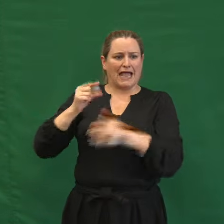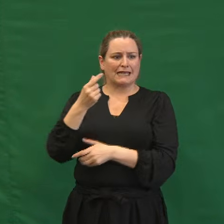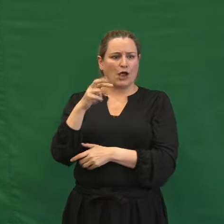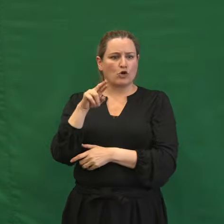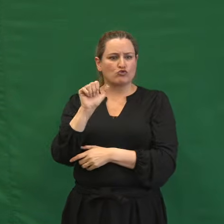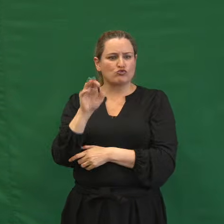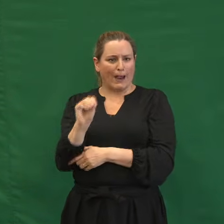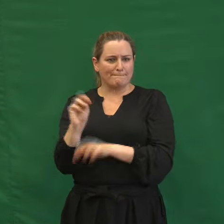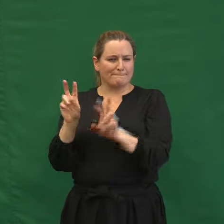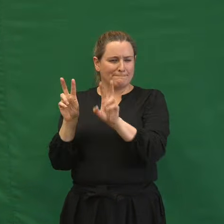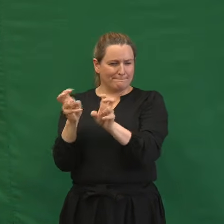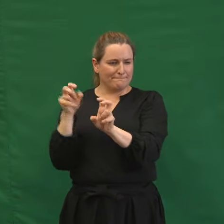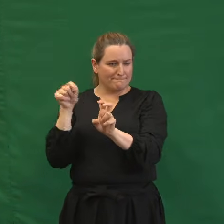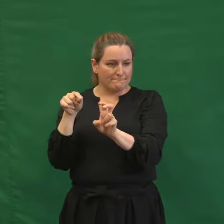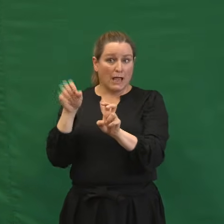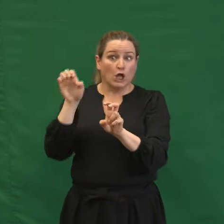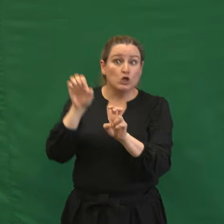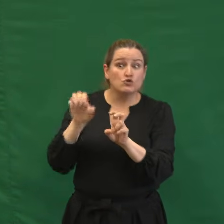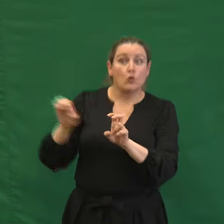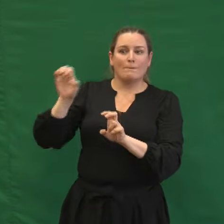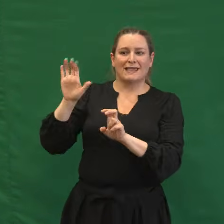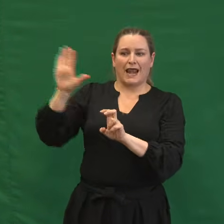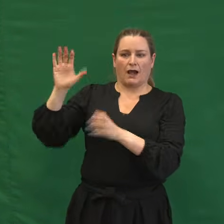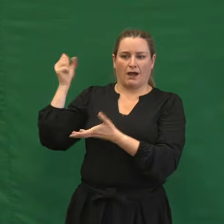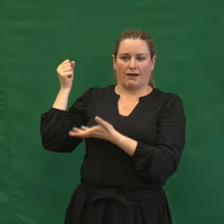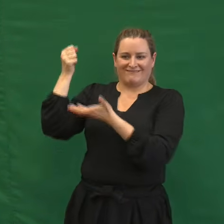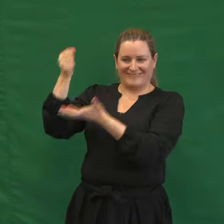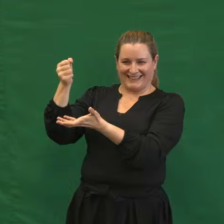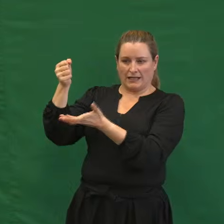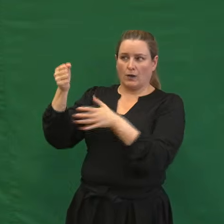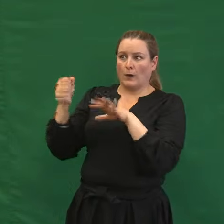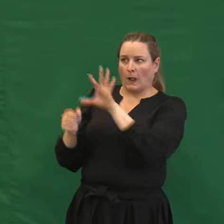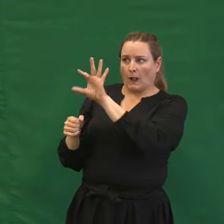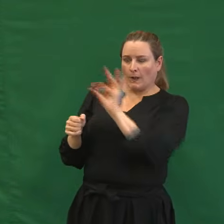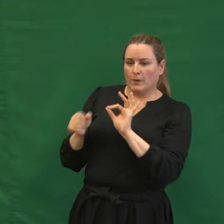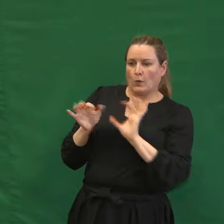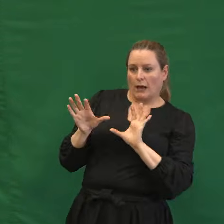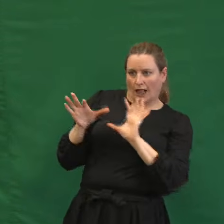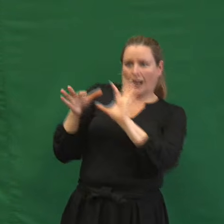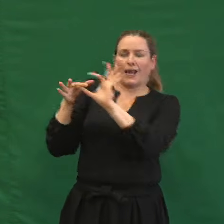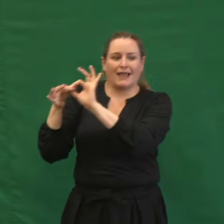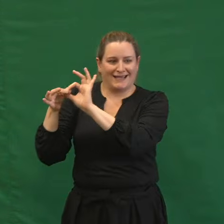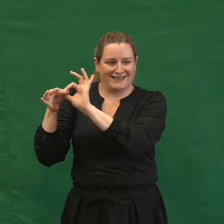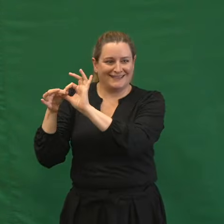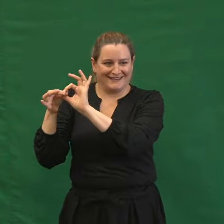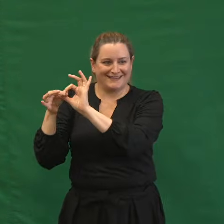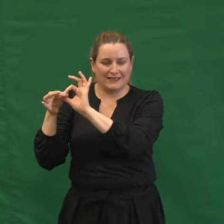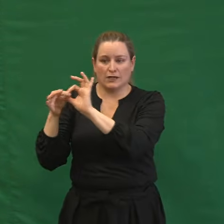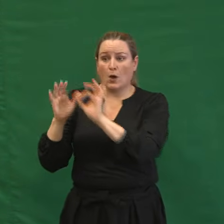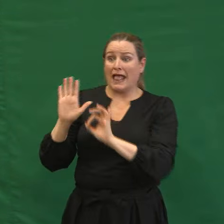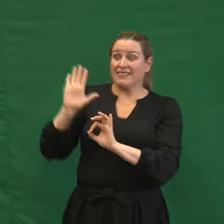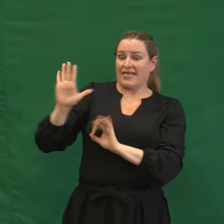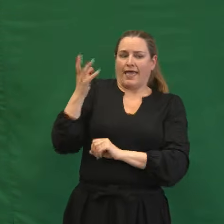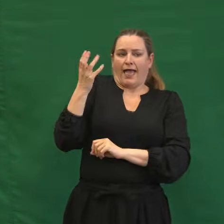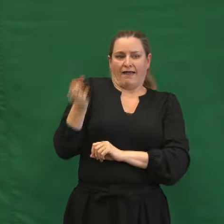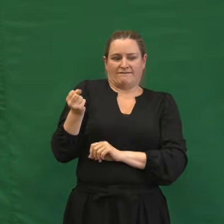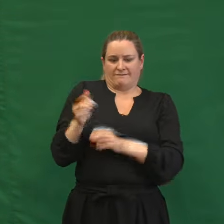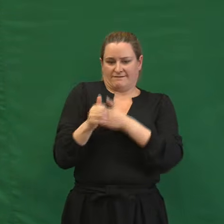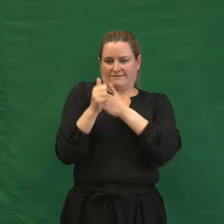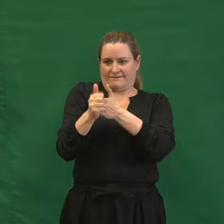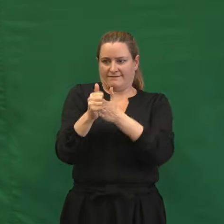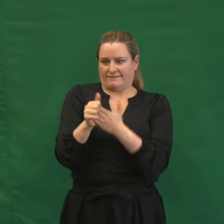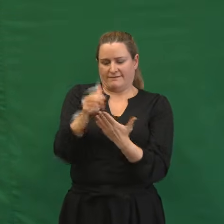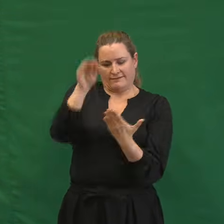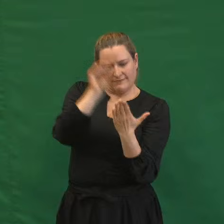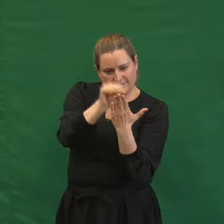that received European funding. So the SignGram blueprint will provide the structure,